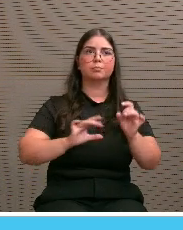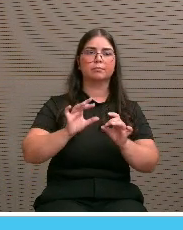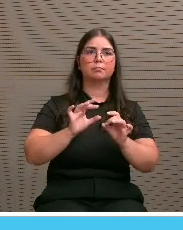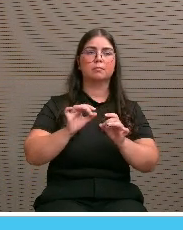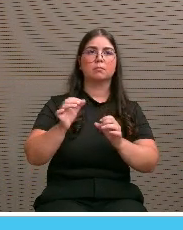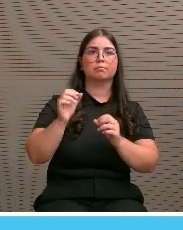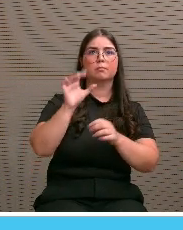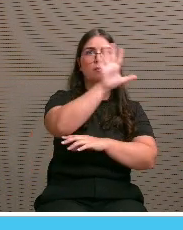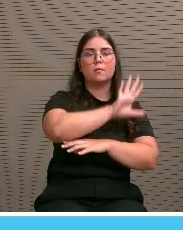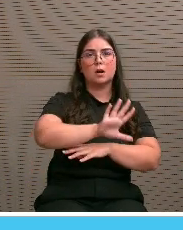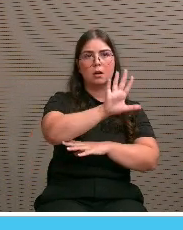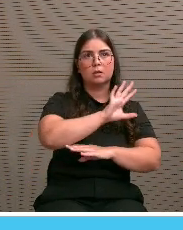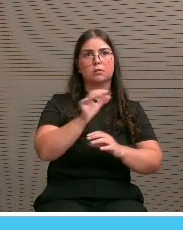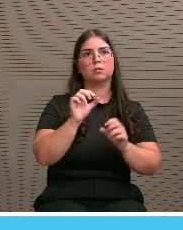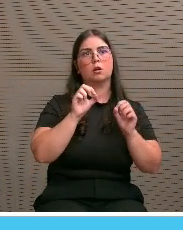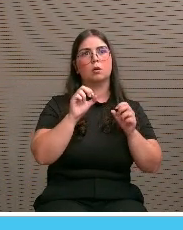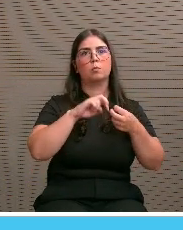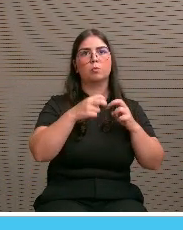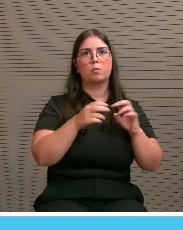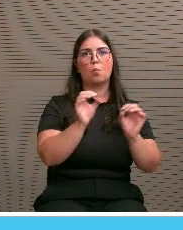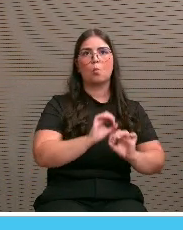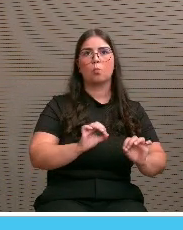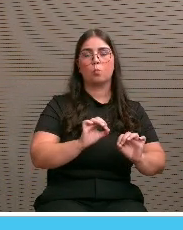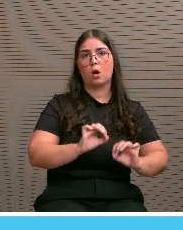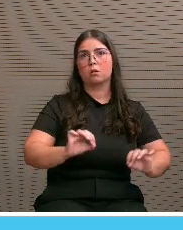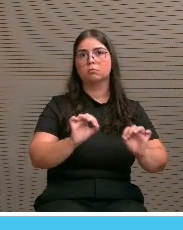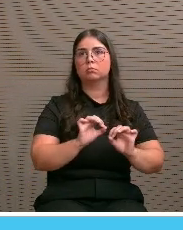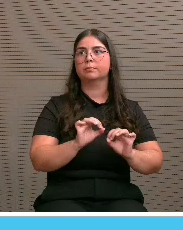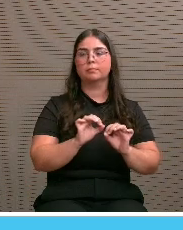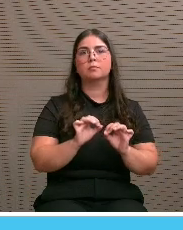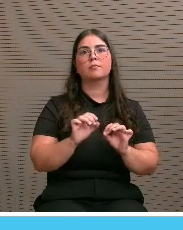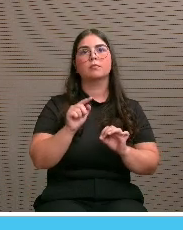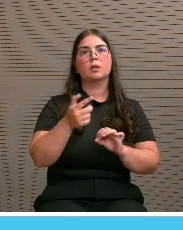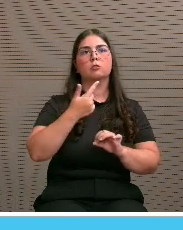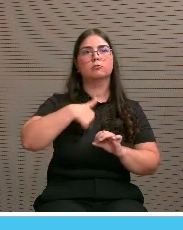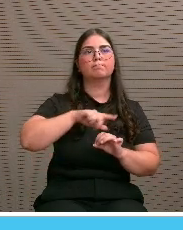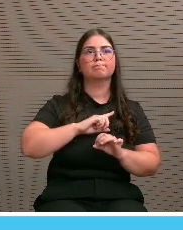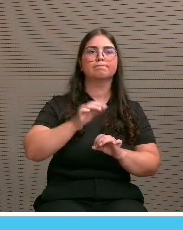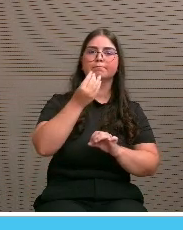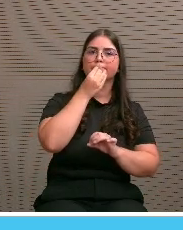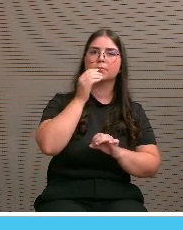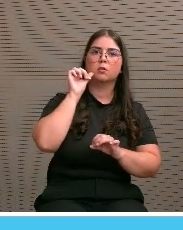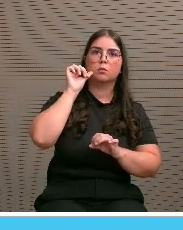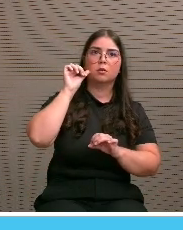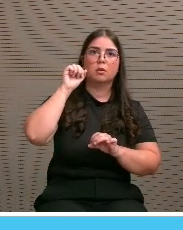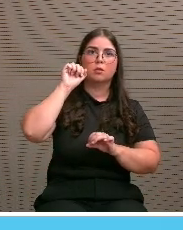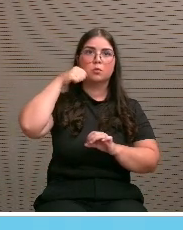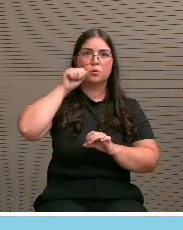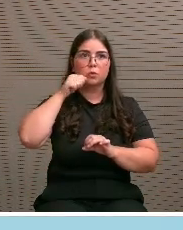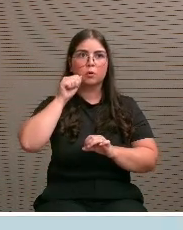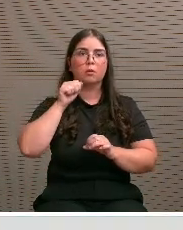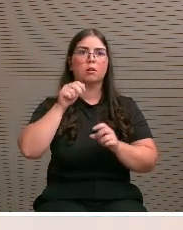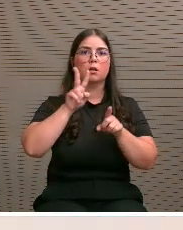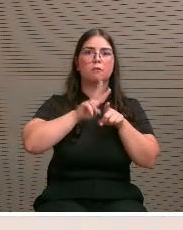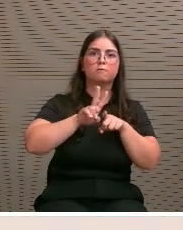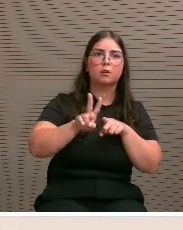as vitamin A as a supplement, or you eat carrots, or you eat vegetables. You have so many ways in which you can get it. It's not true